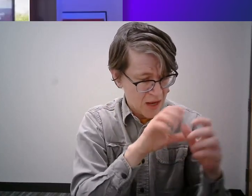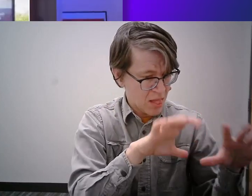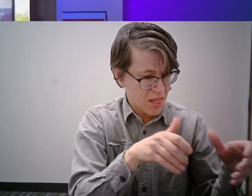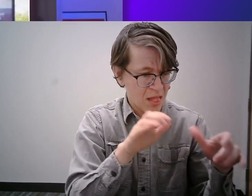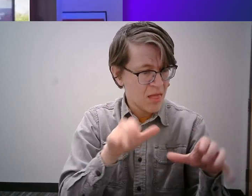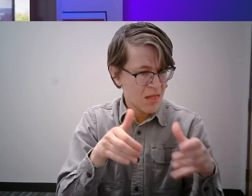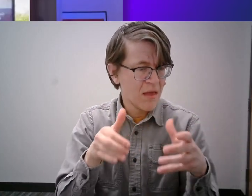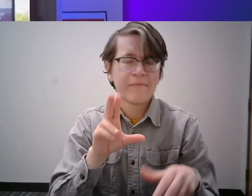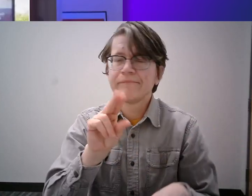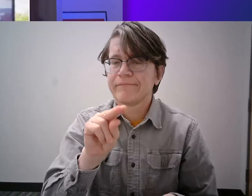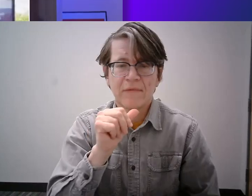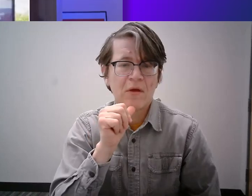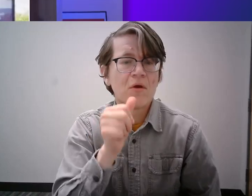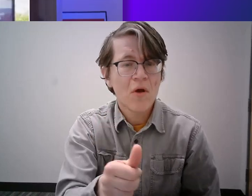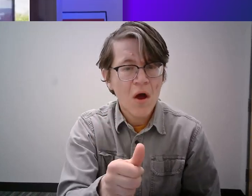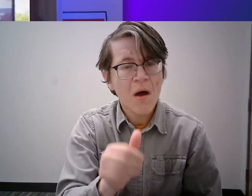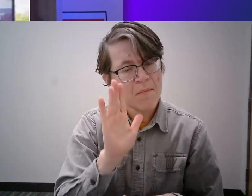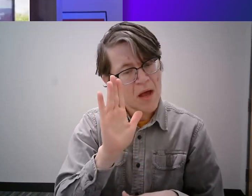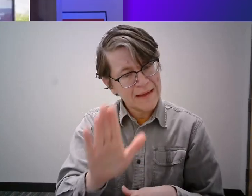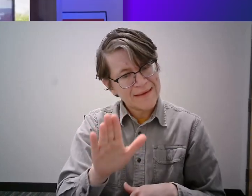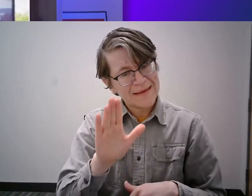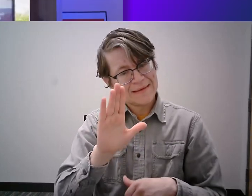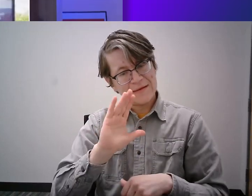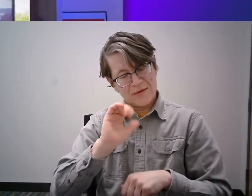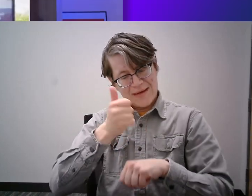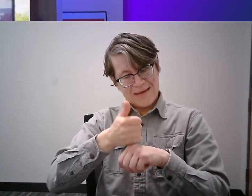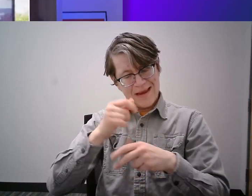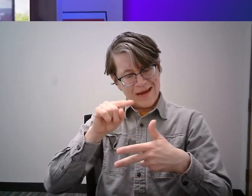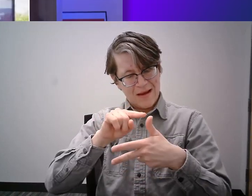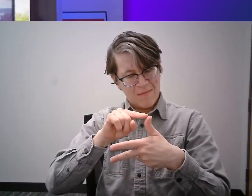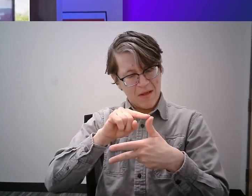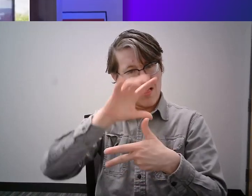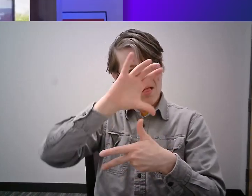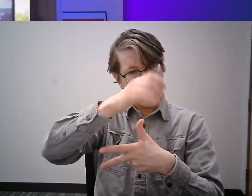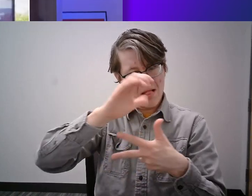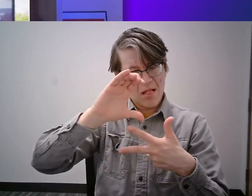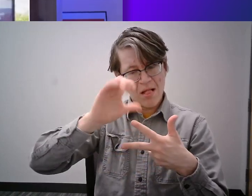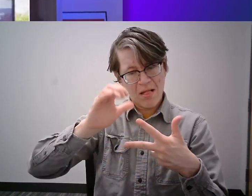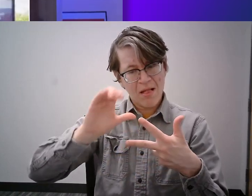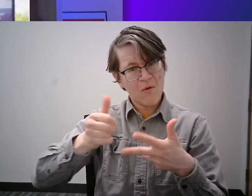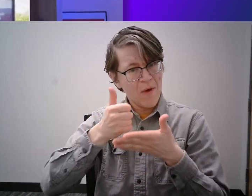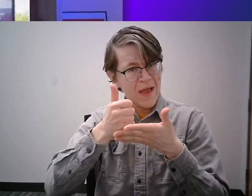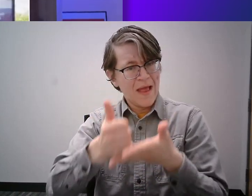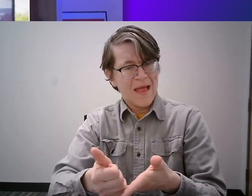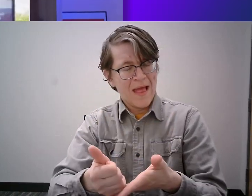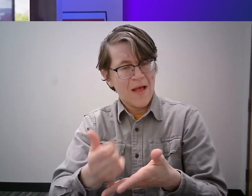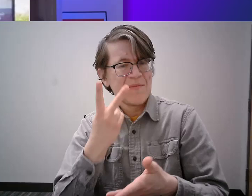will help you to see things differently. Tell me in the comments below how you feel